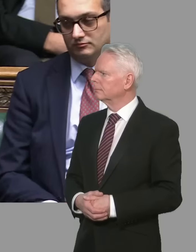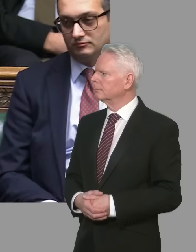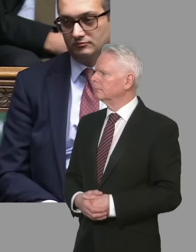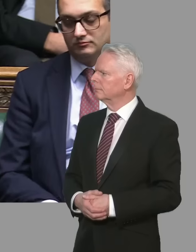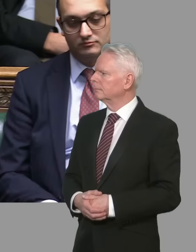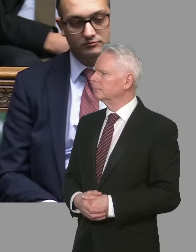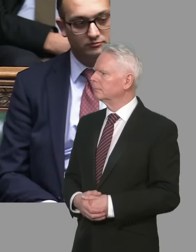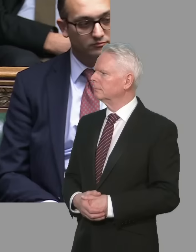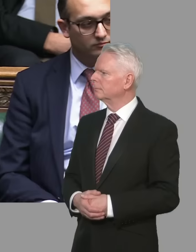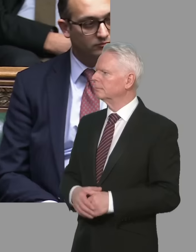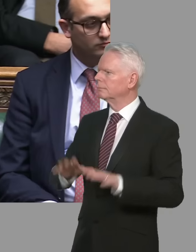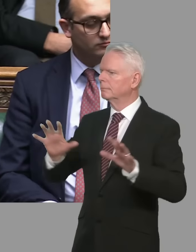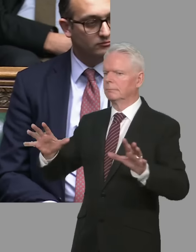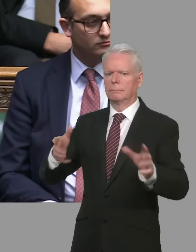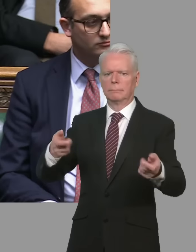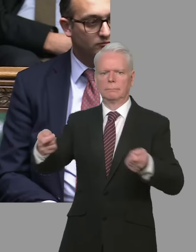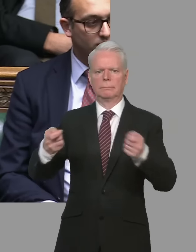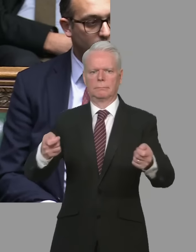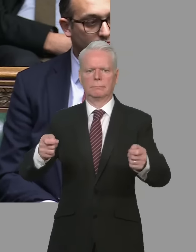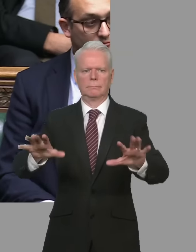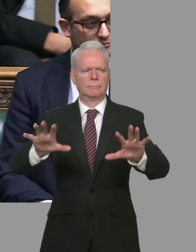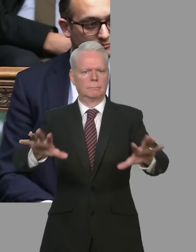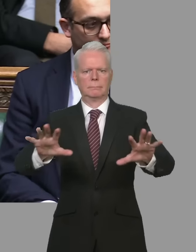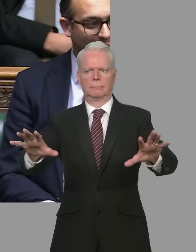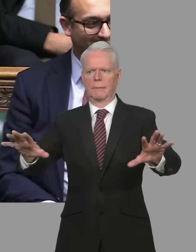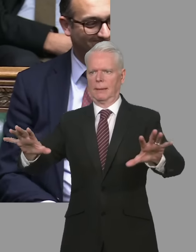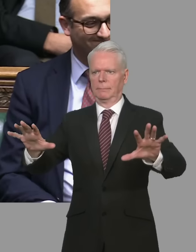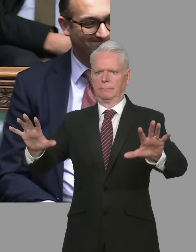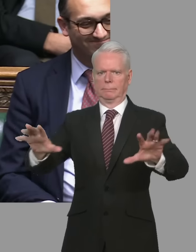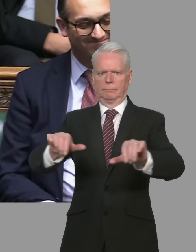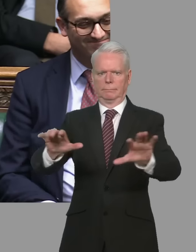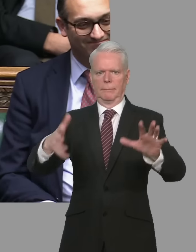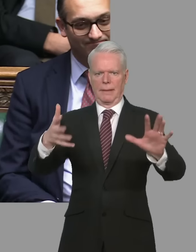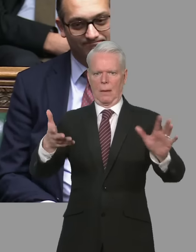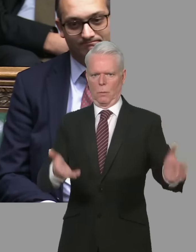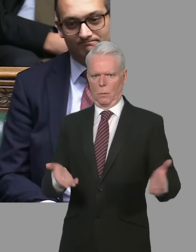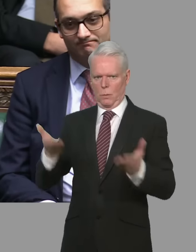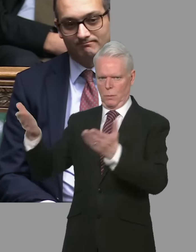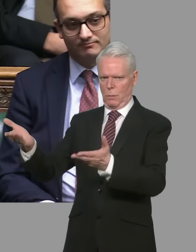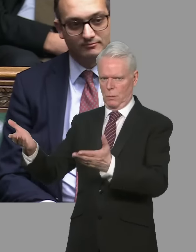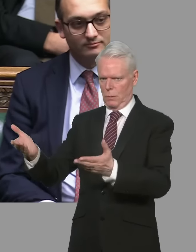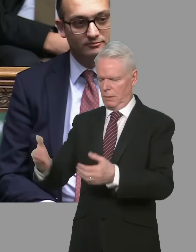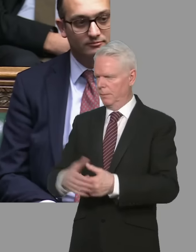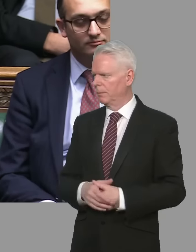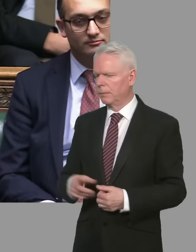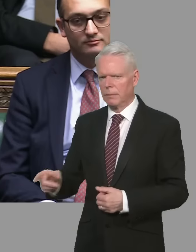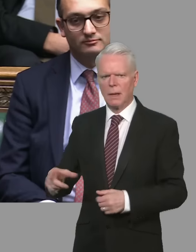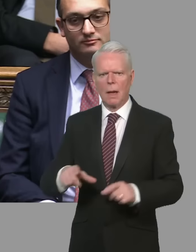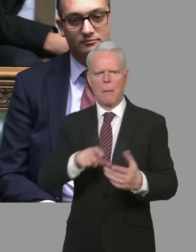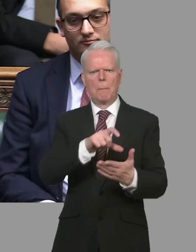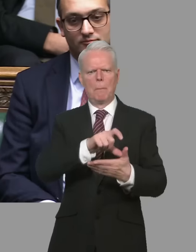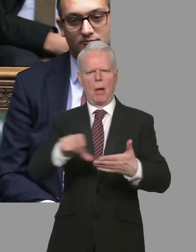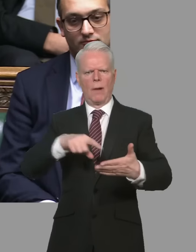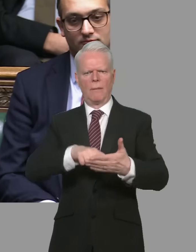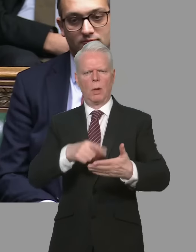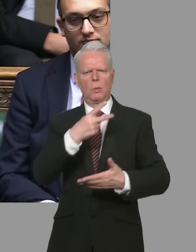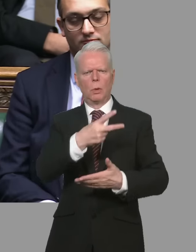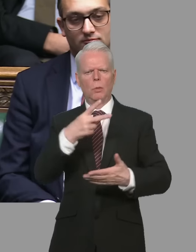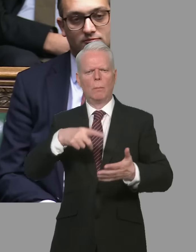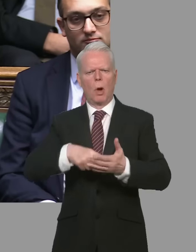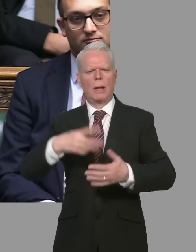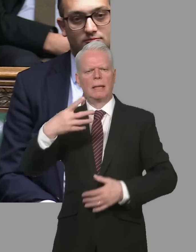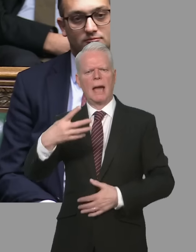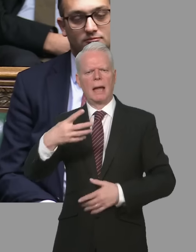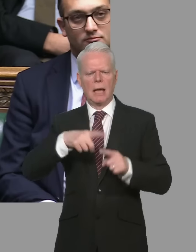May, which stresses the primary importance of ministerial responsibility. Now, we've got to admit that